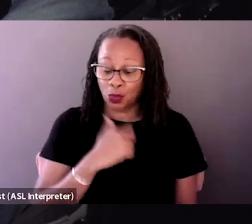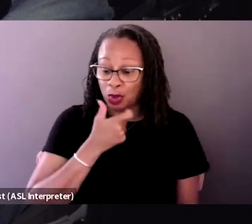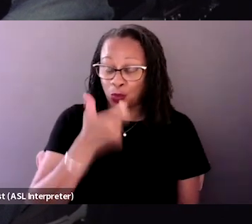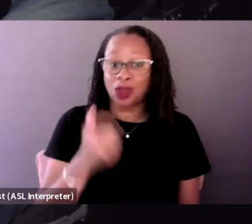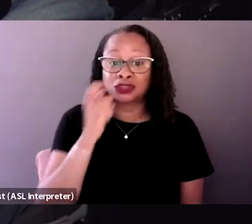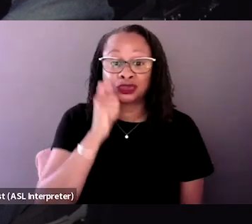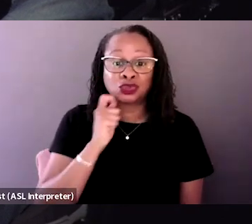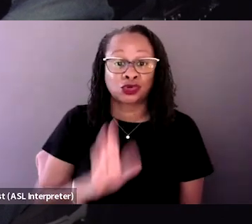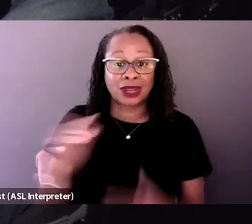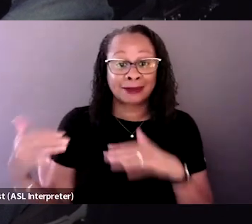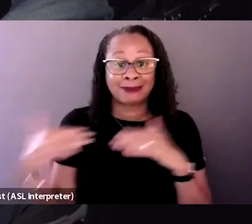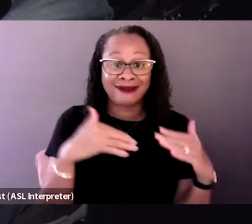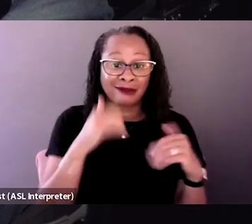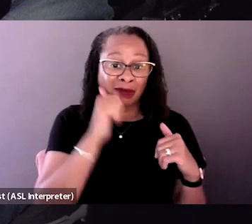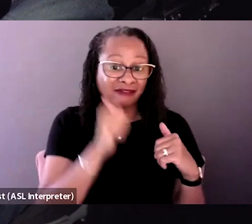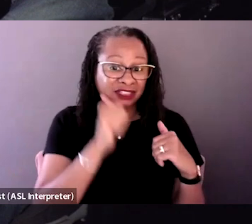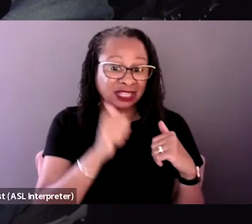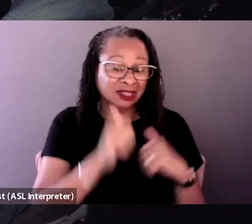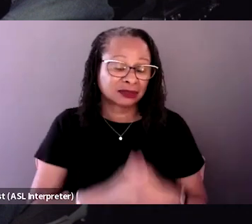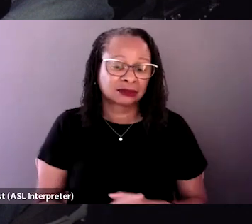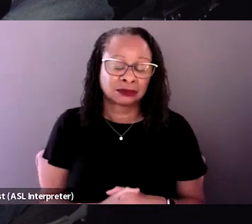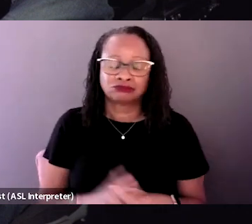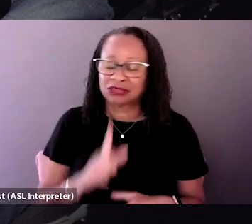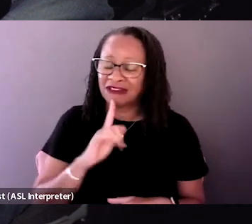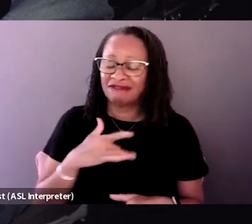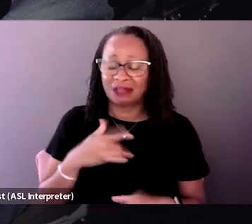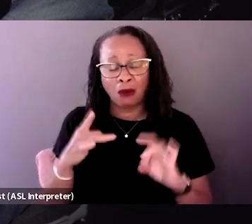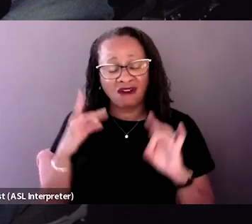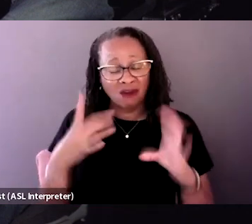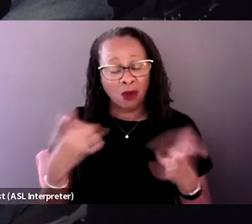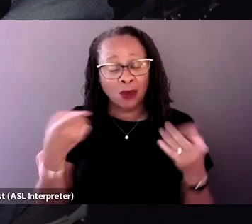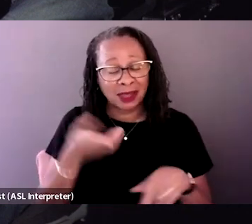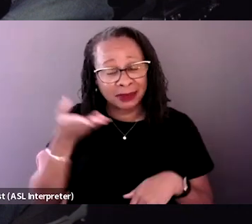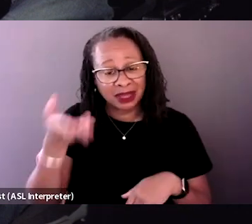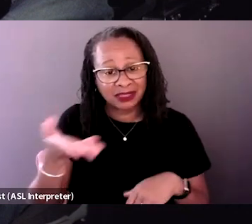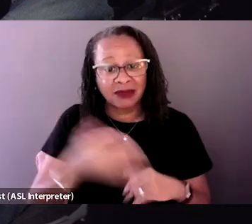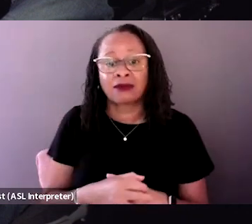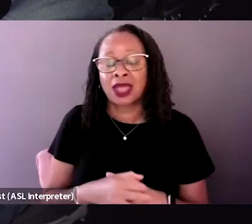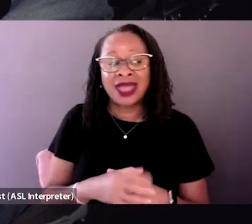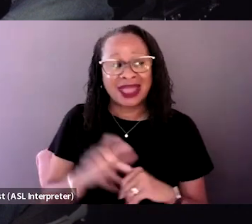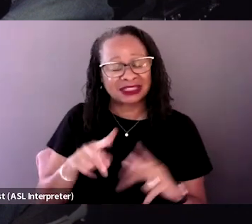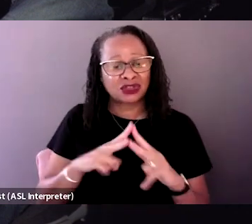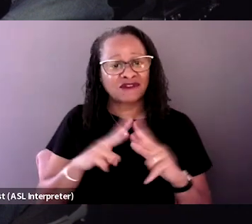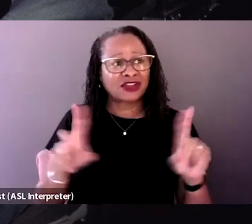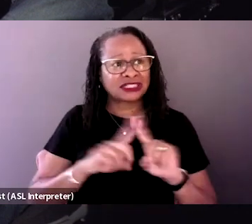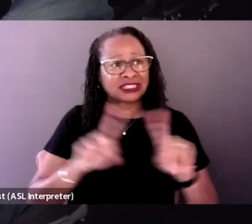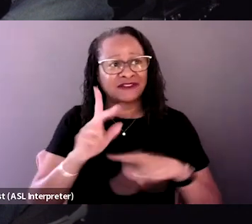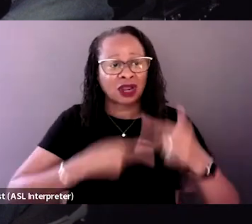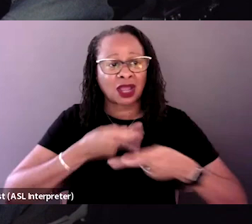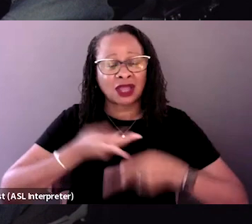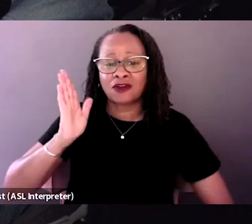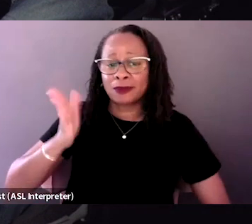We watch the Ukrainian battles every day and really feel horrible what's going on. And this was such a